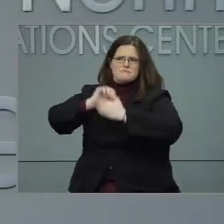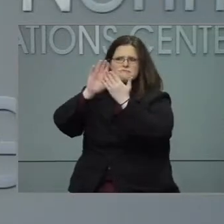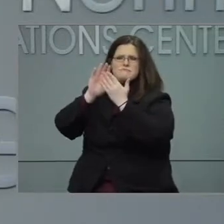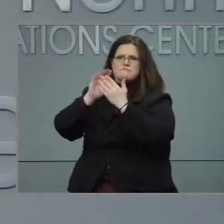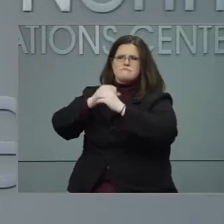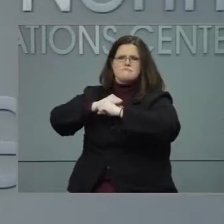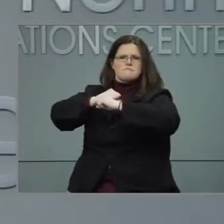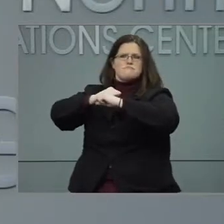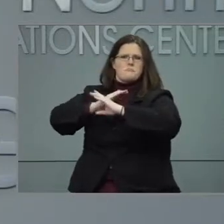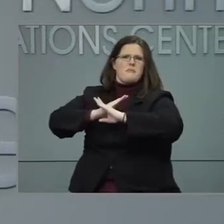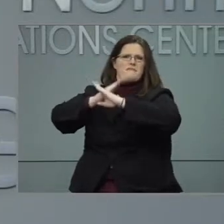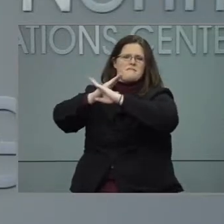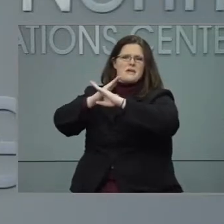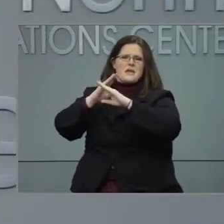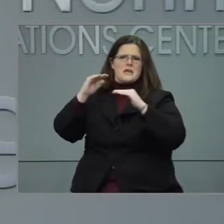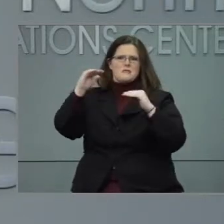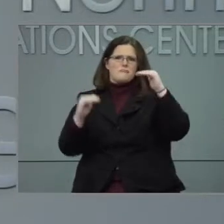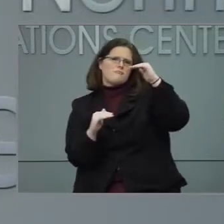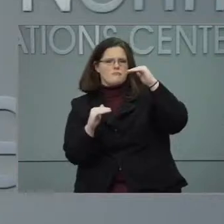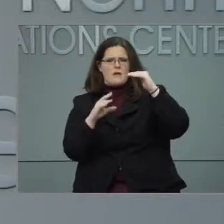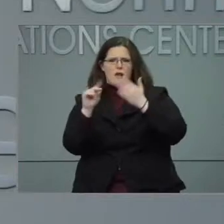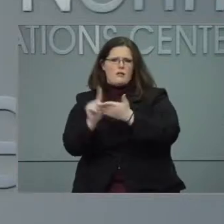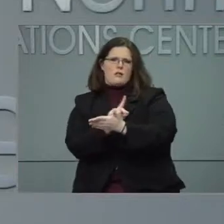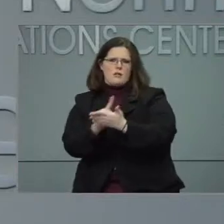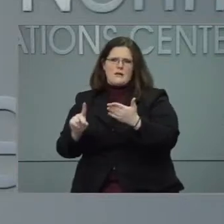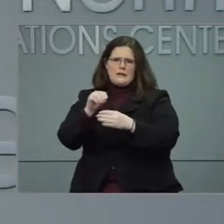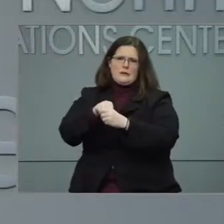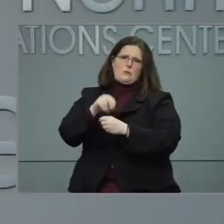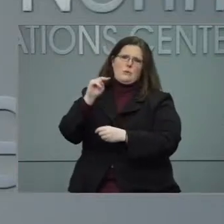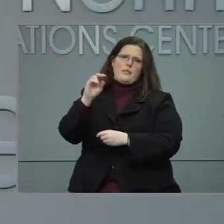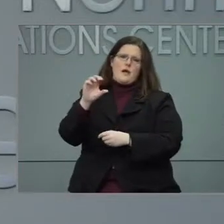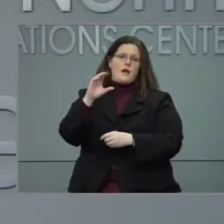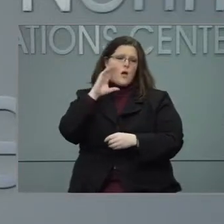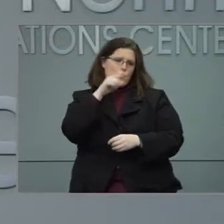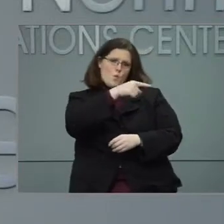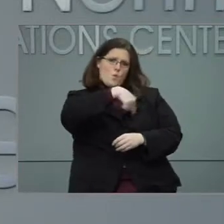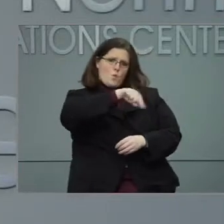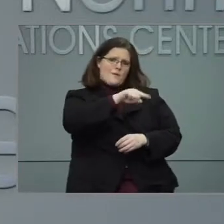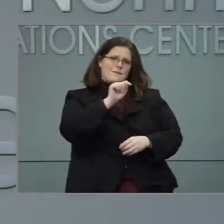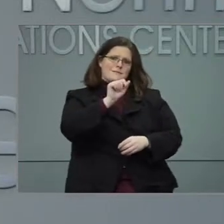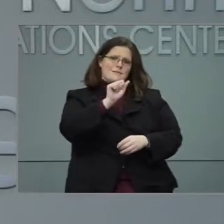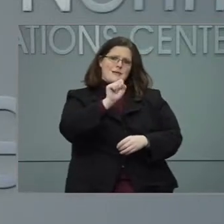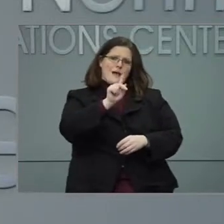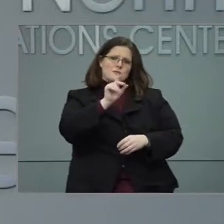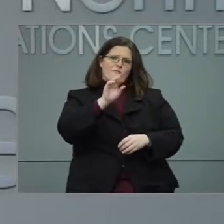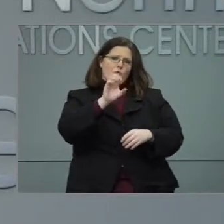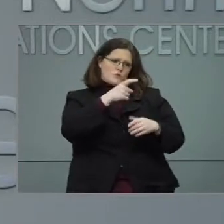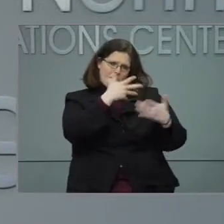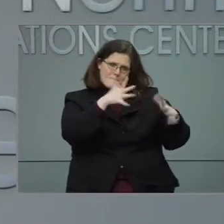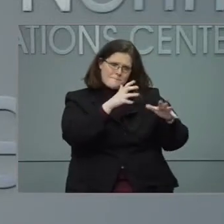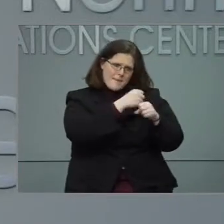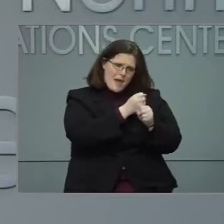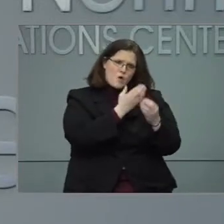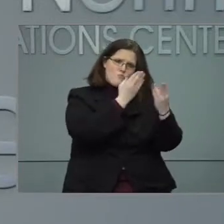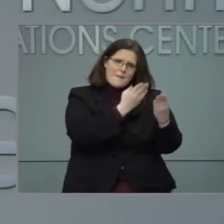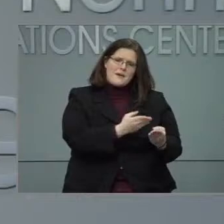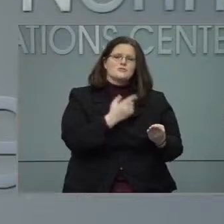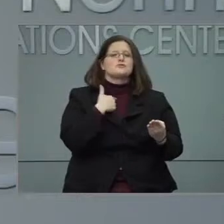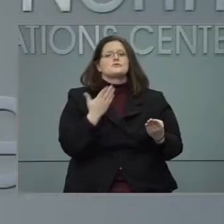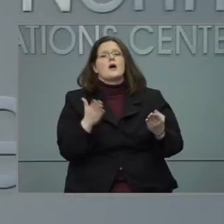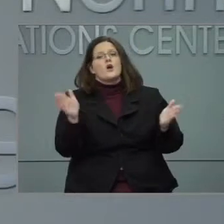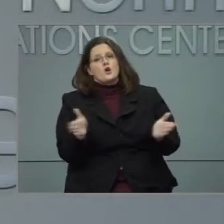urge everybody to look at our task force recommendations that have been made as we move forward in this.